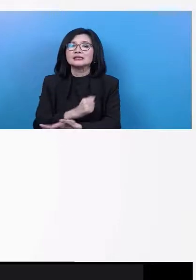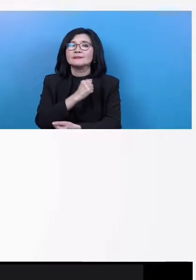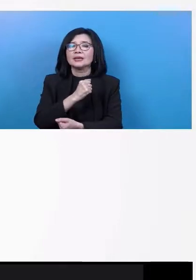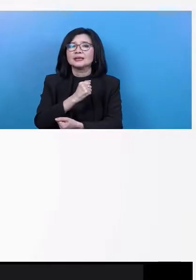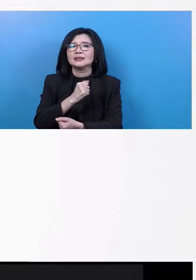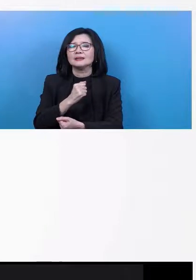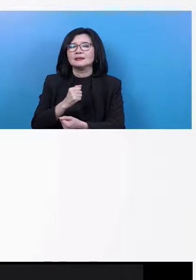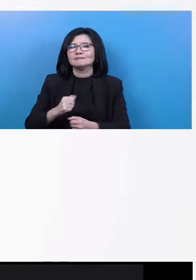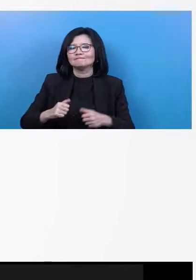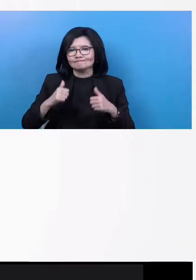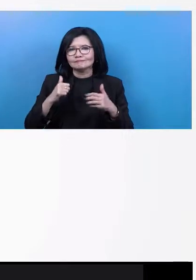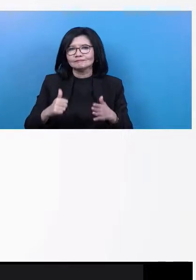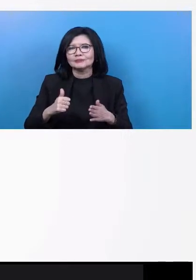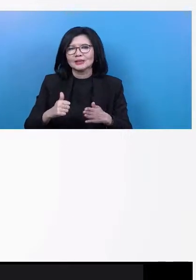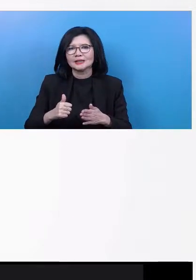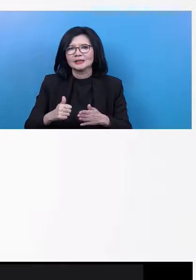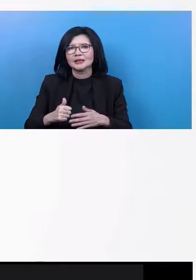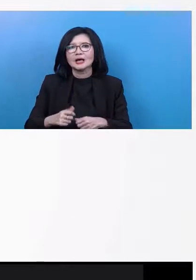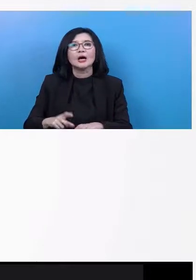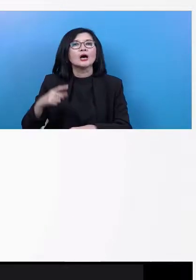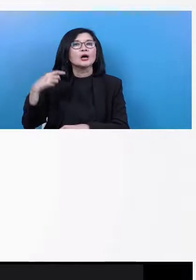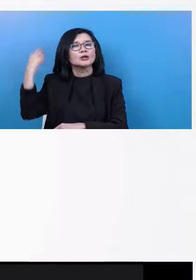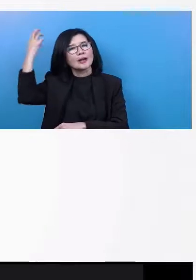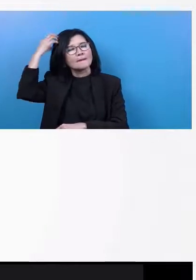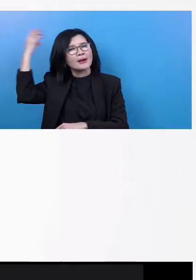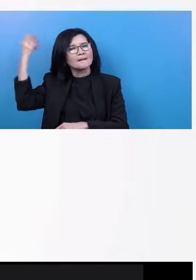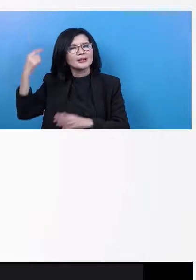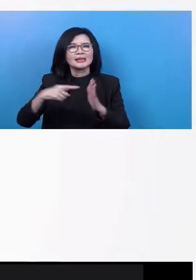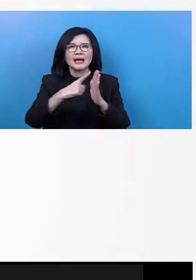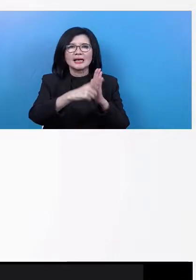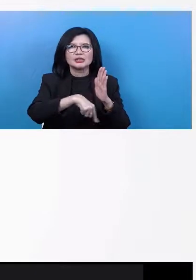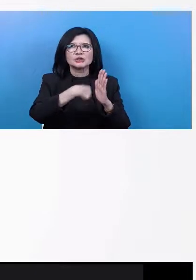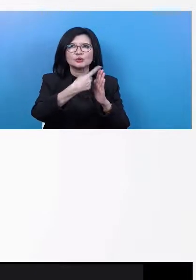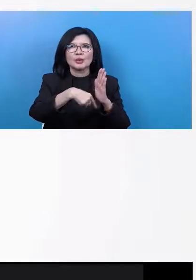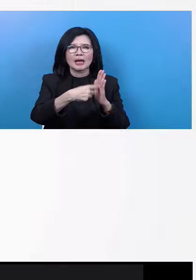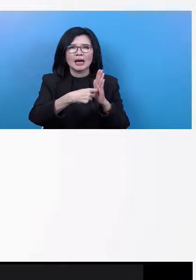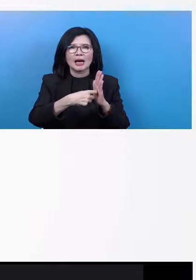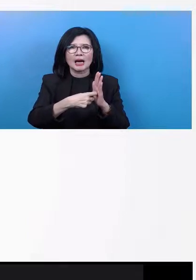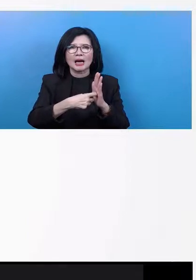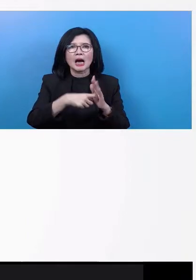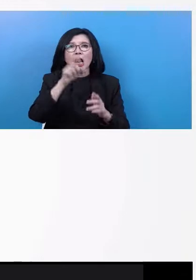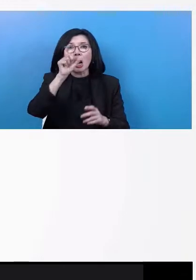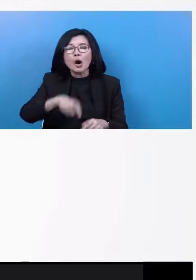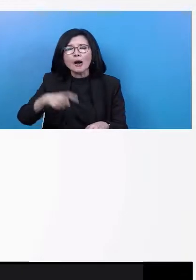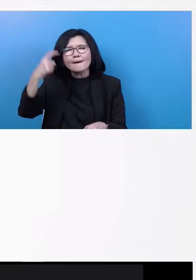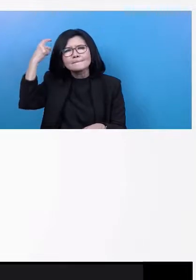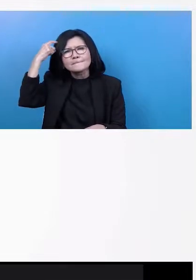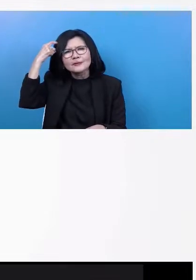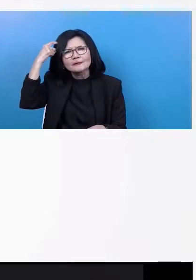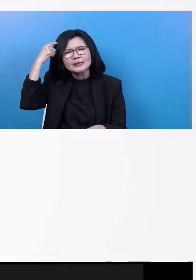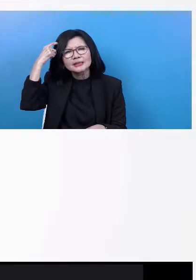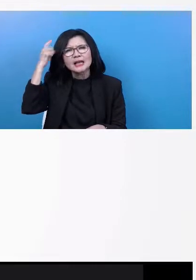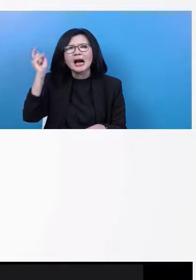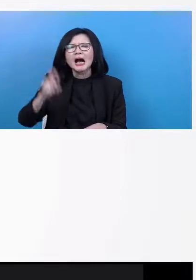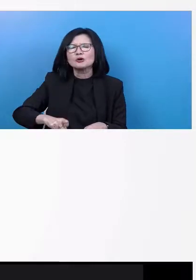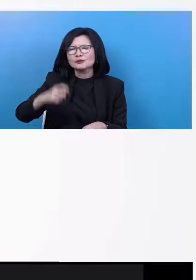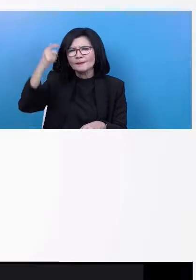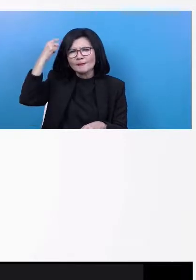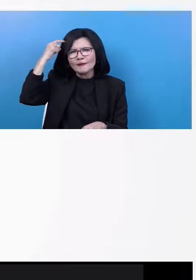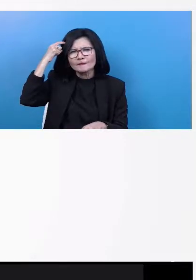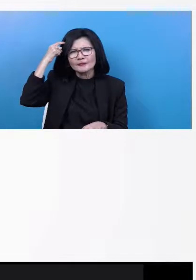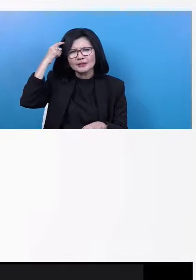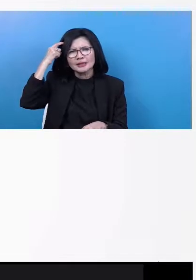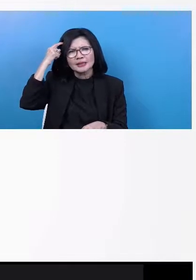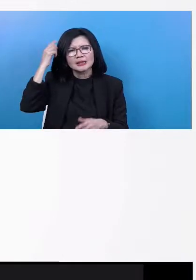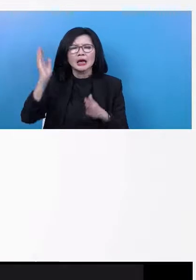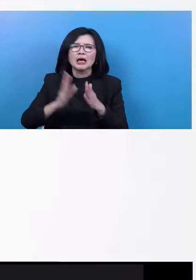as the people think beyond out of the box. So this